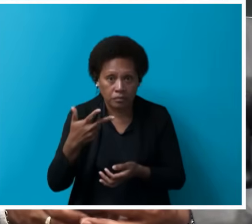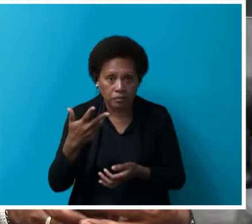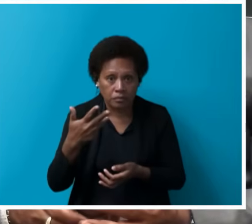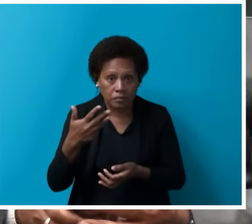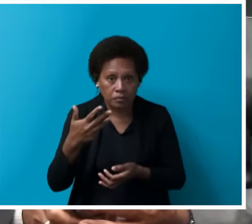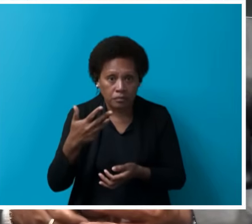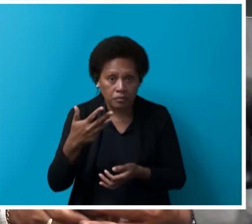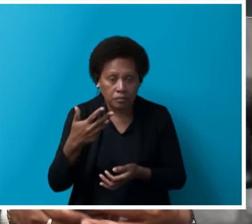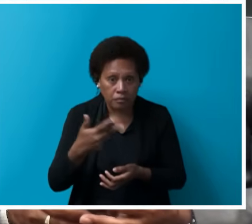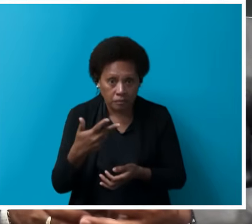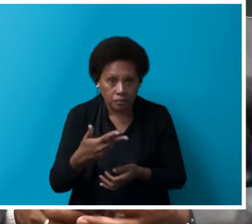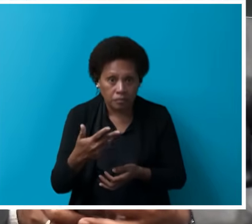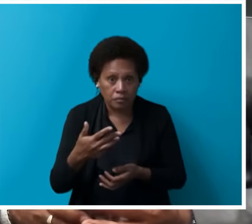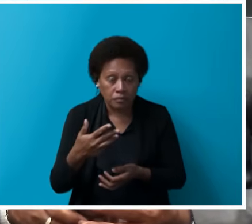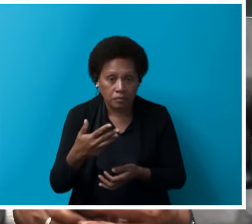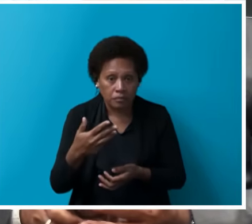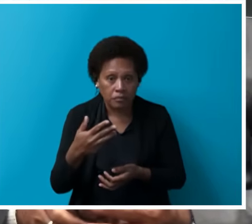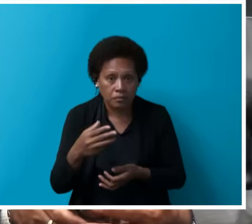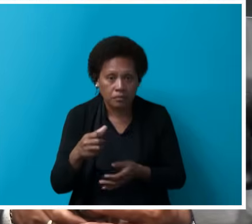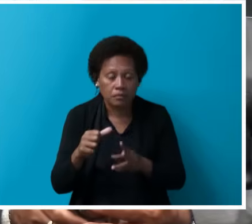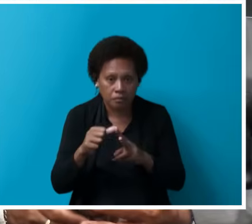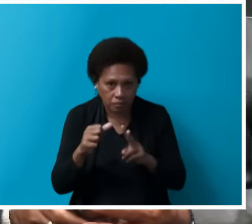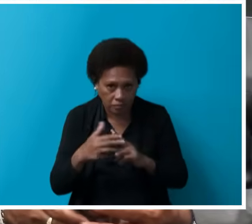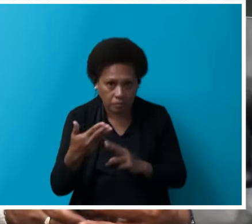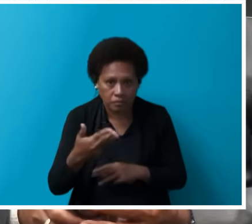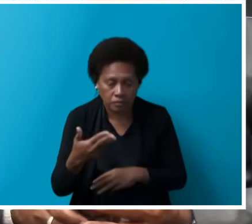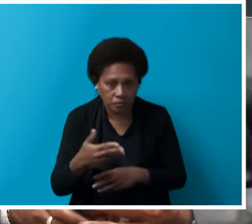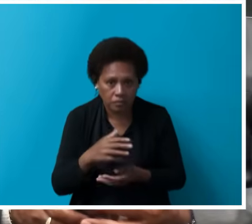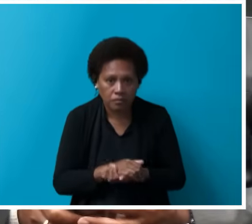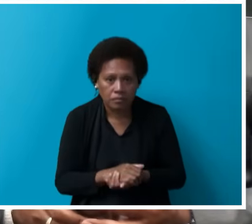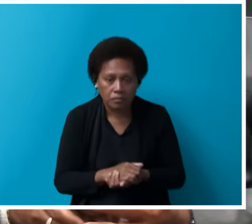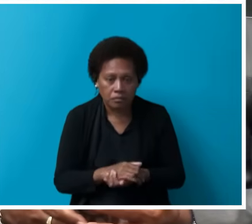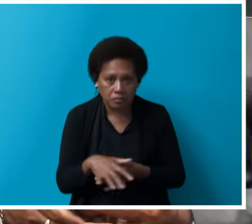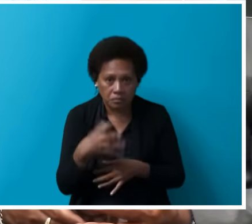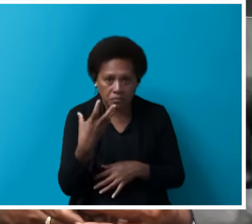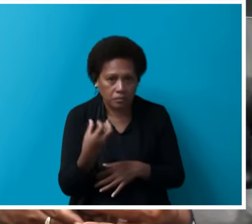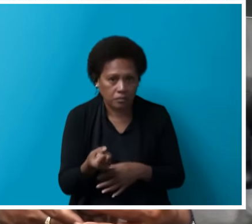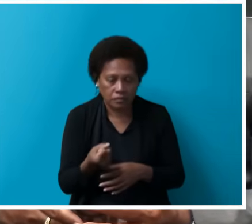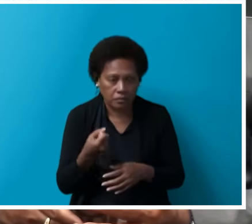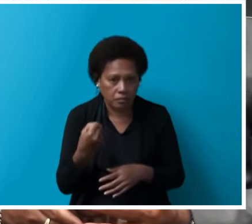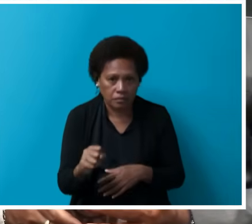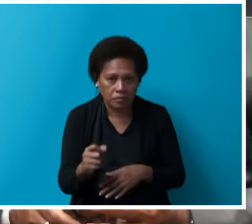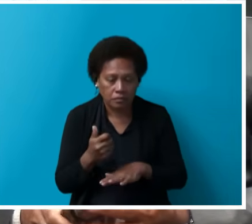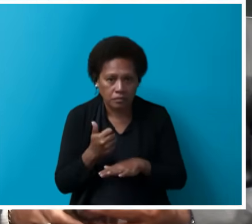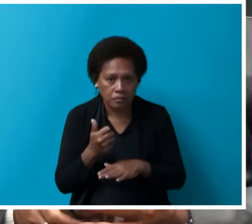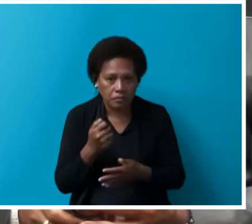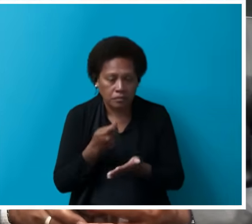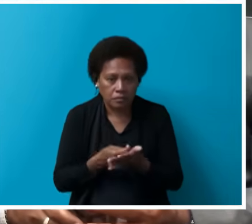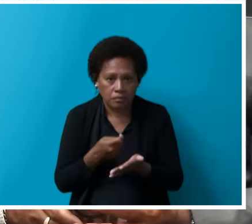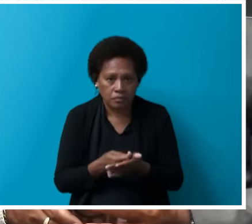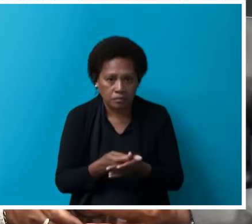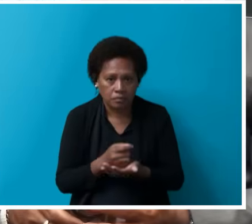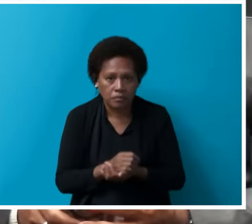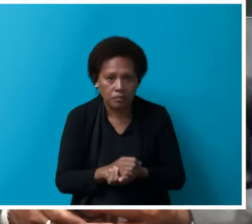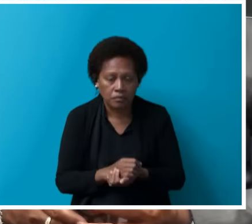1.2 billion shortfall in revenue. Government had cash flow problems. And we had a negative